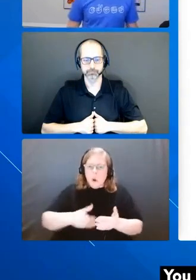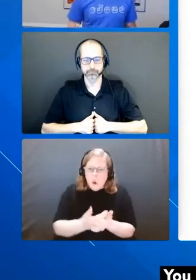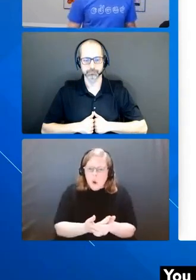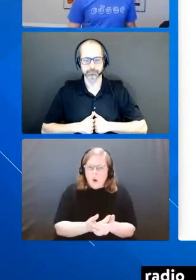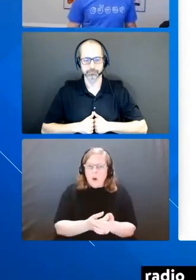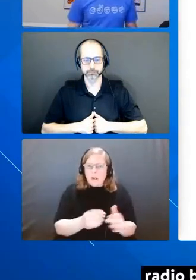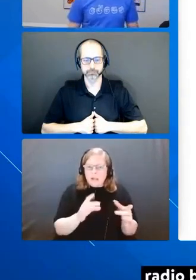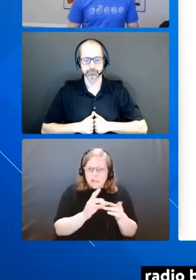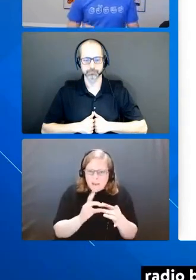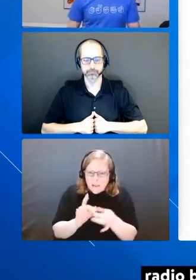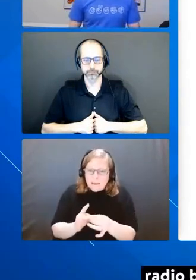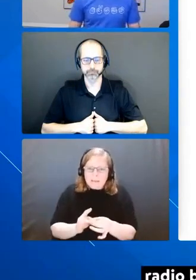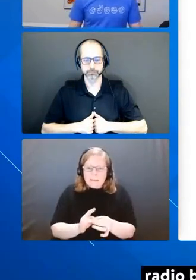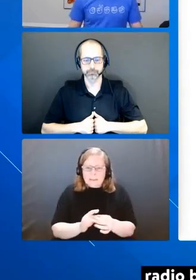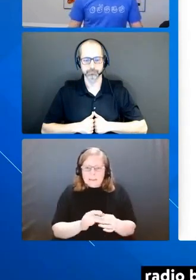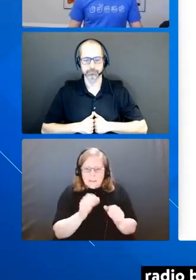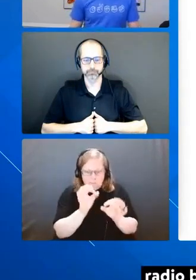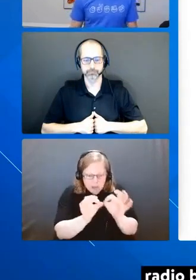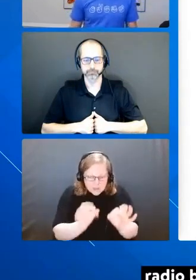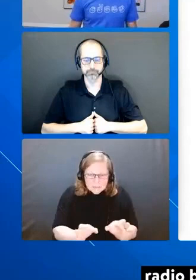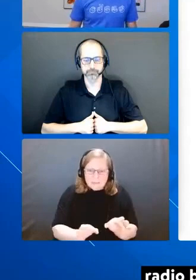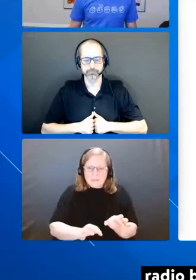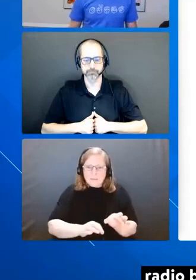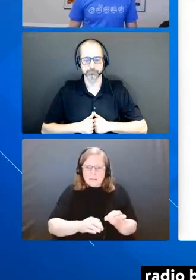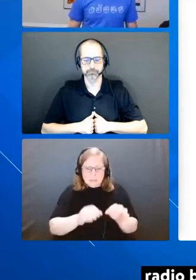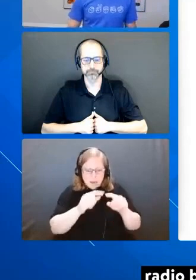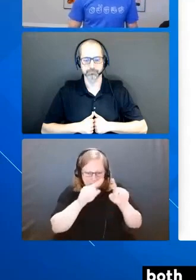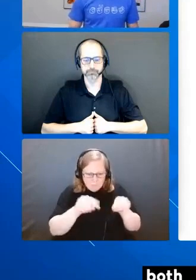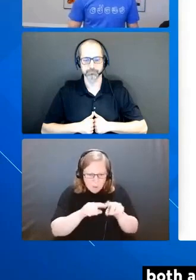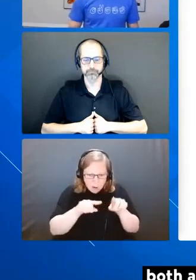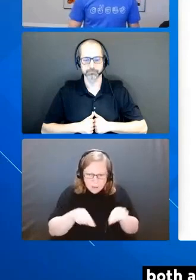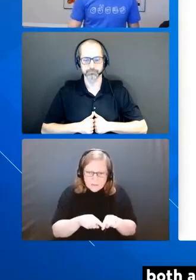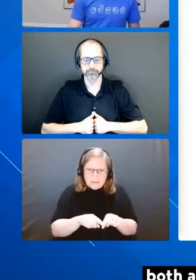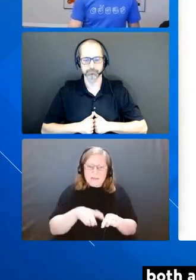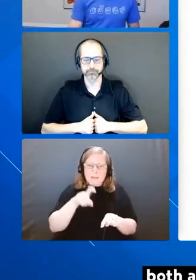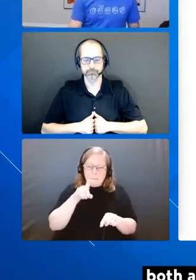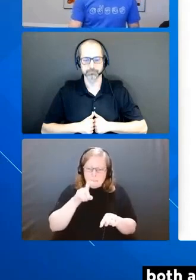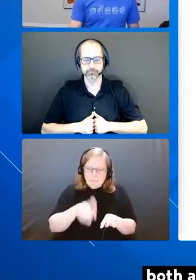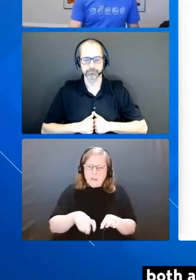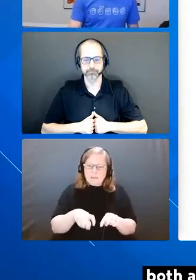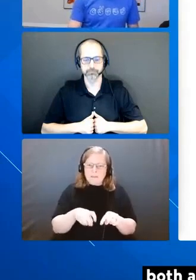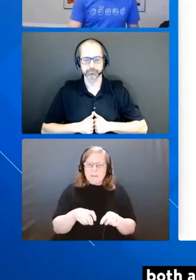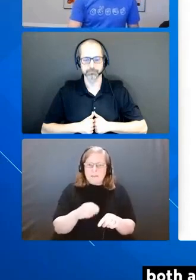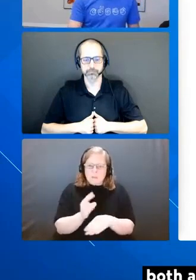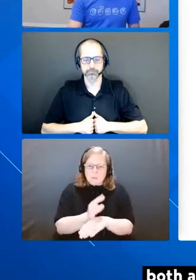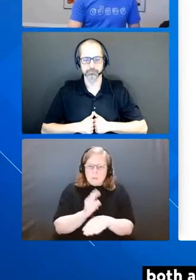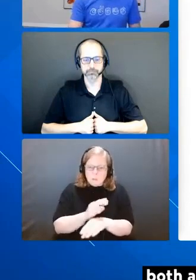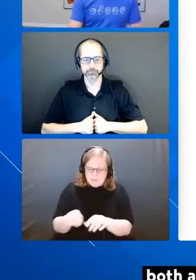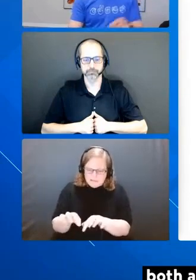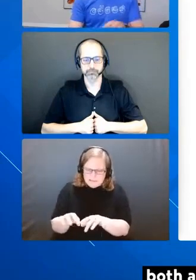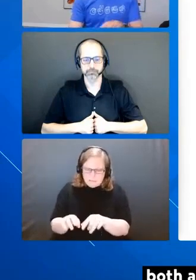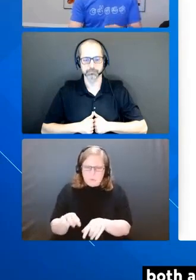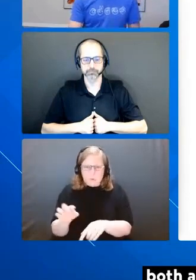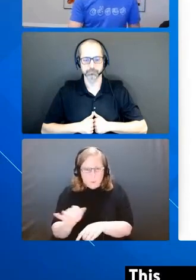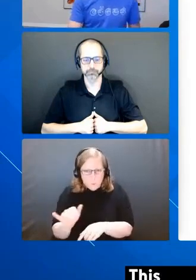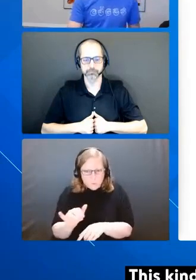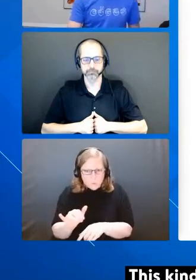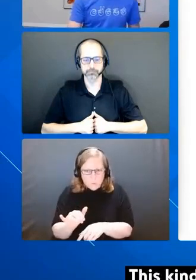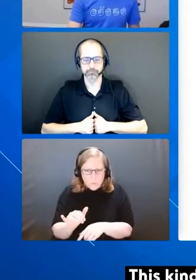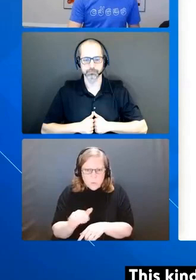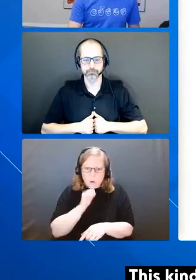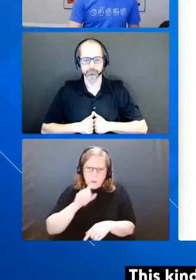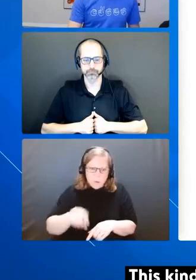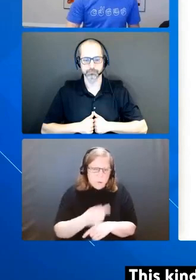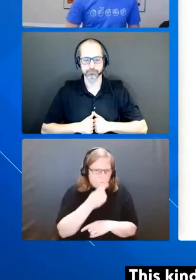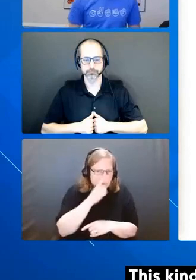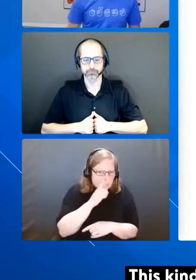buttons, checkboxes, form fields, menus, everything is both accessible and usable, and you can visually track focus. This kind of goes out more to your